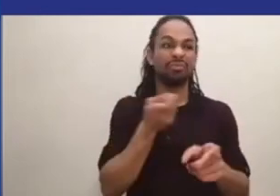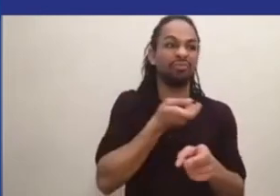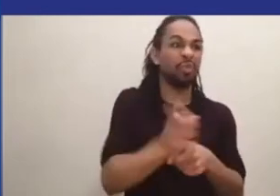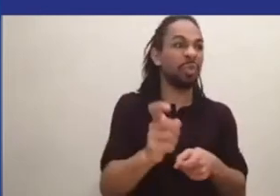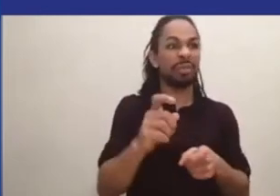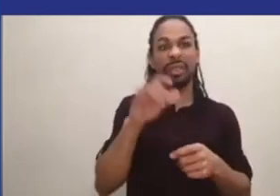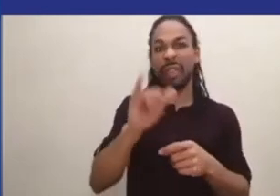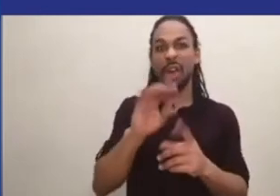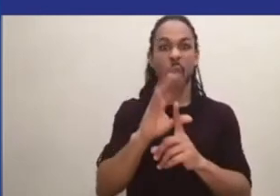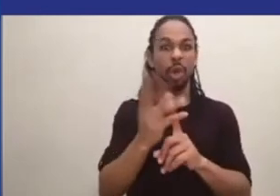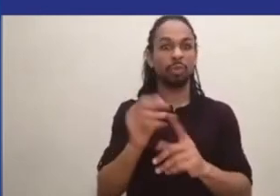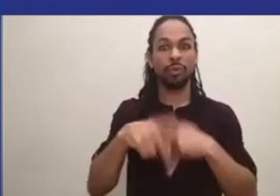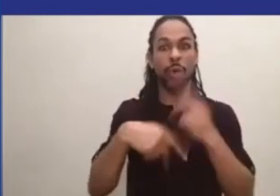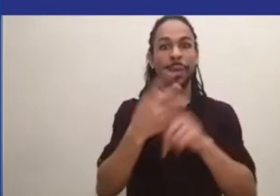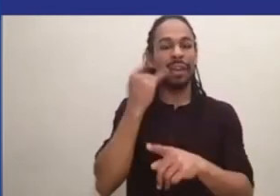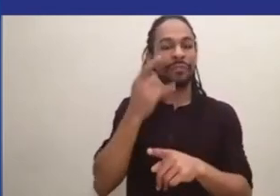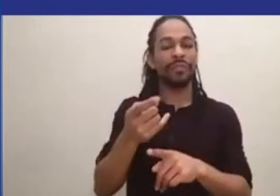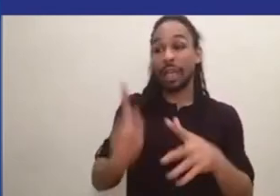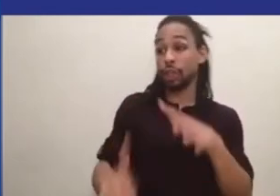spaces in that way?